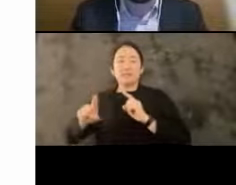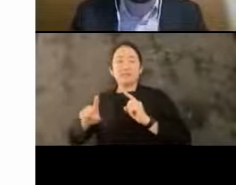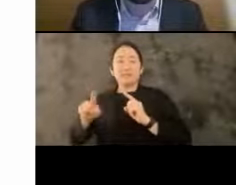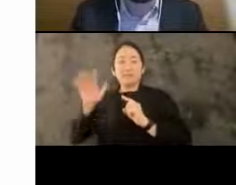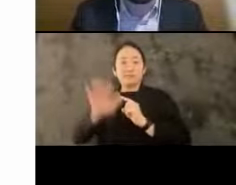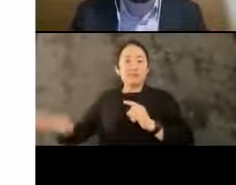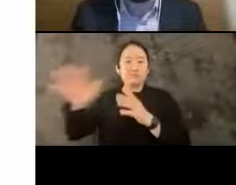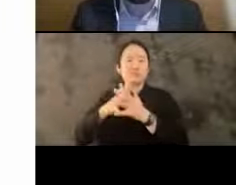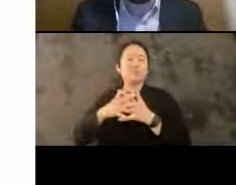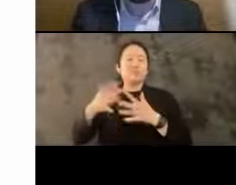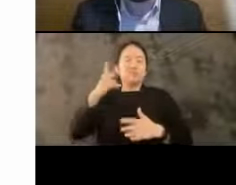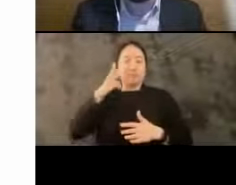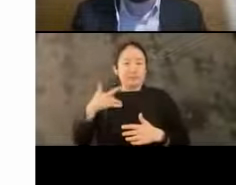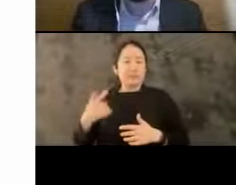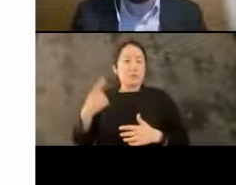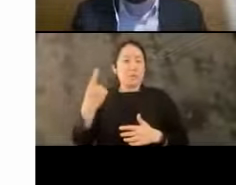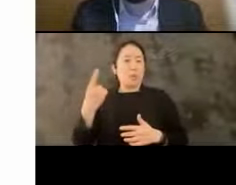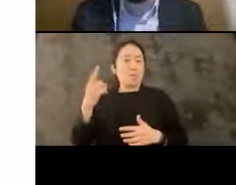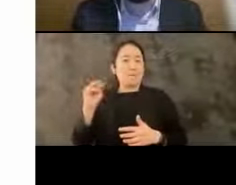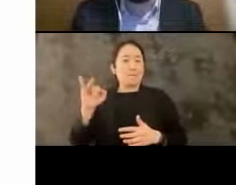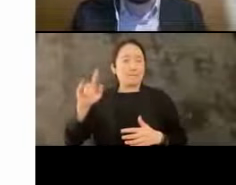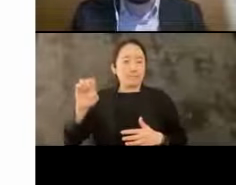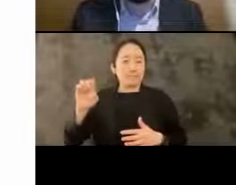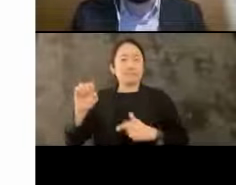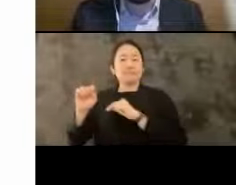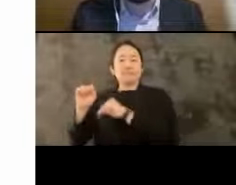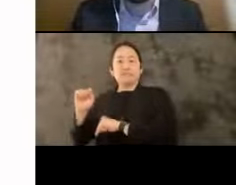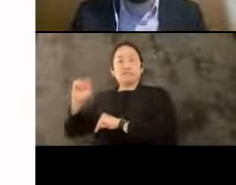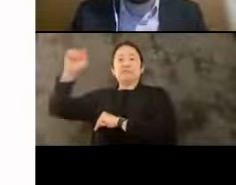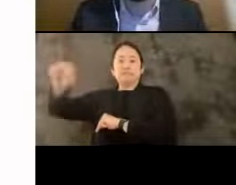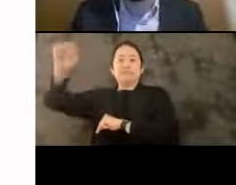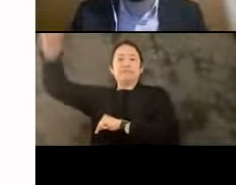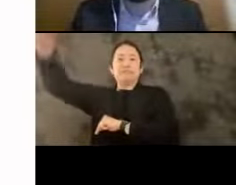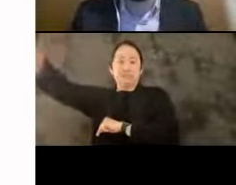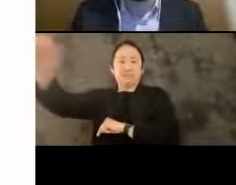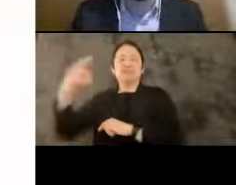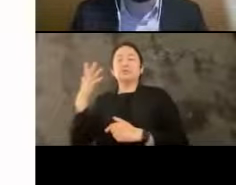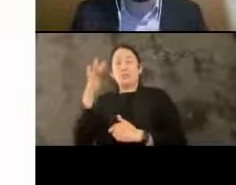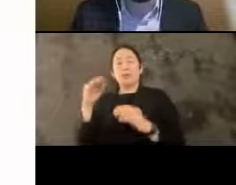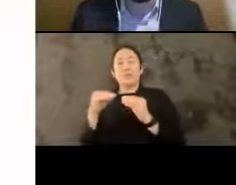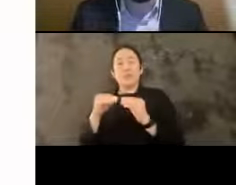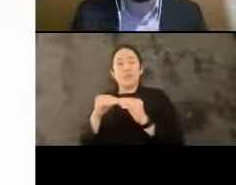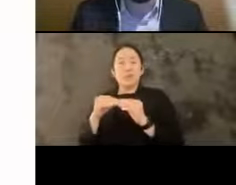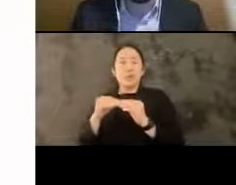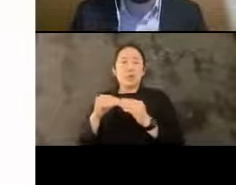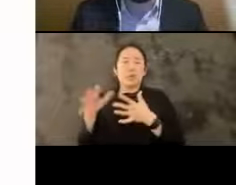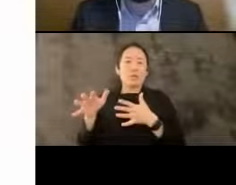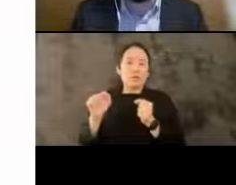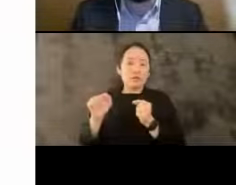more in many locations. And so that would be another reason that might have, another thing that might cause some travel time savings.